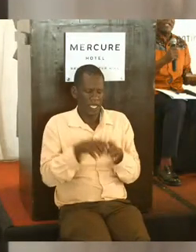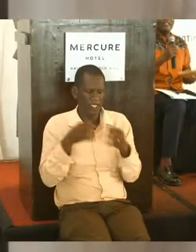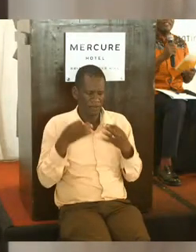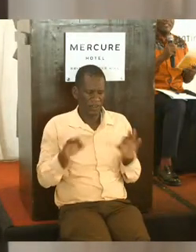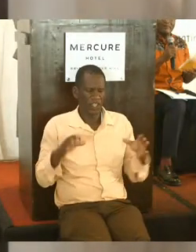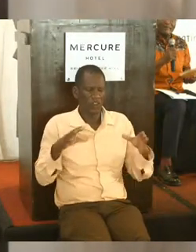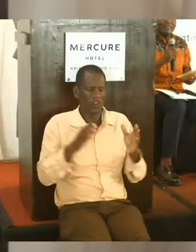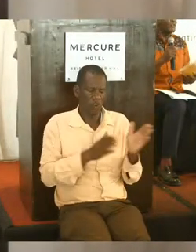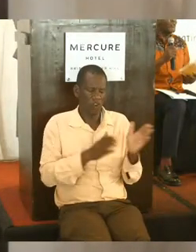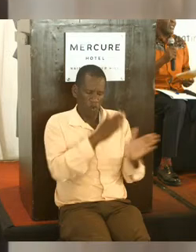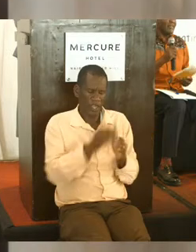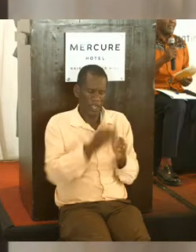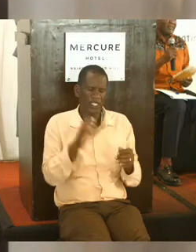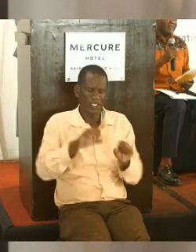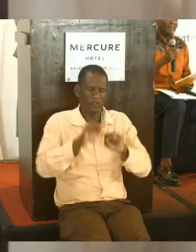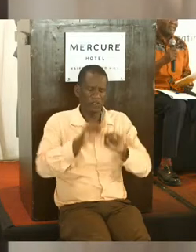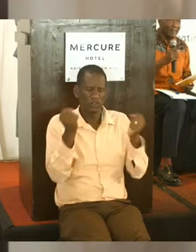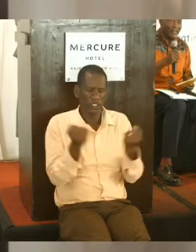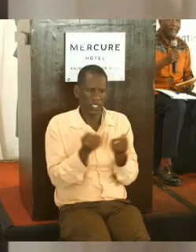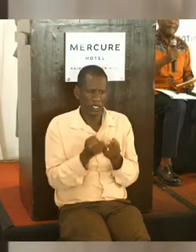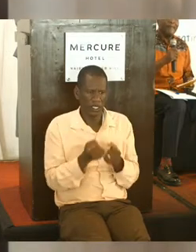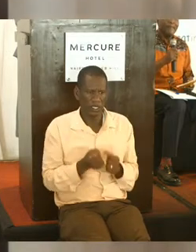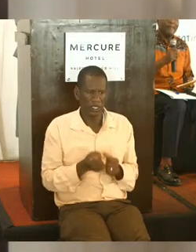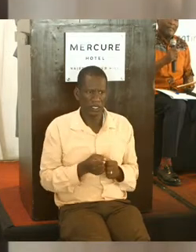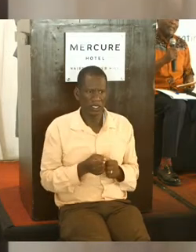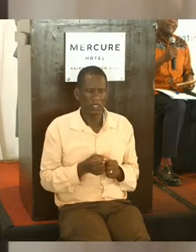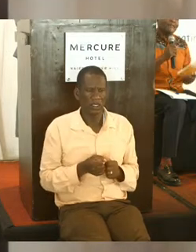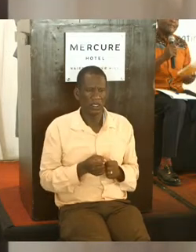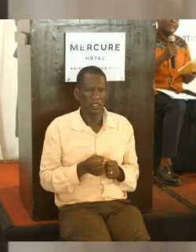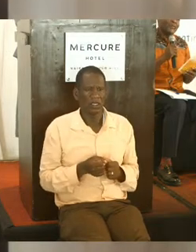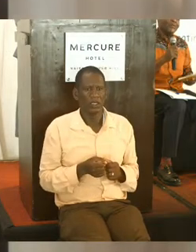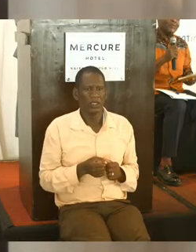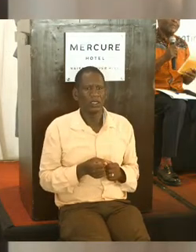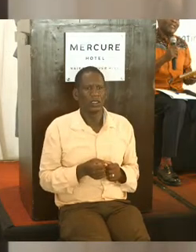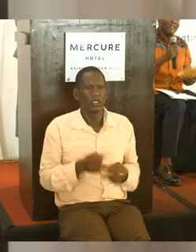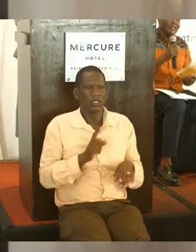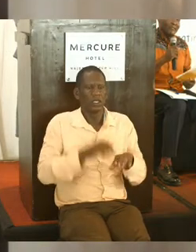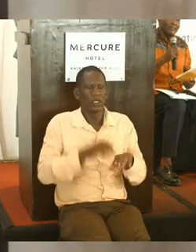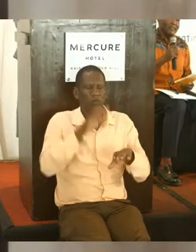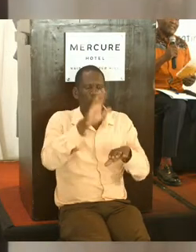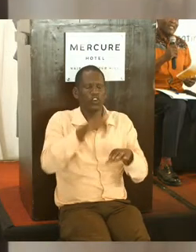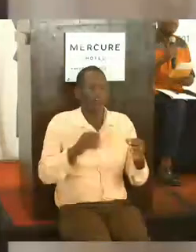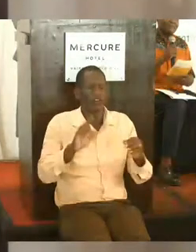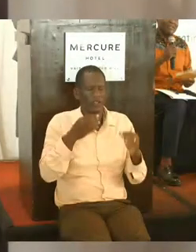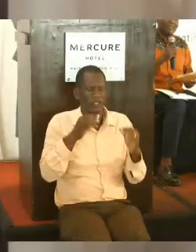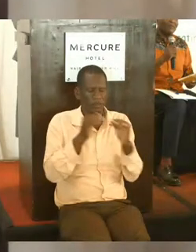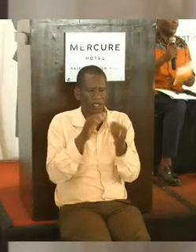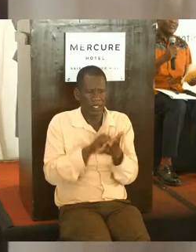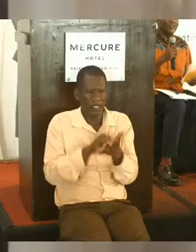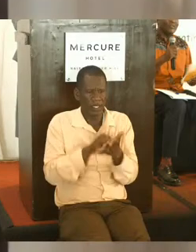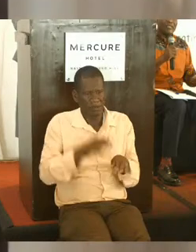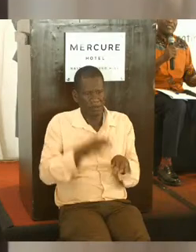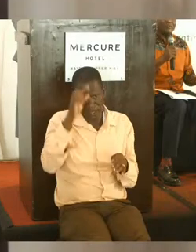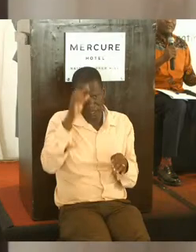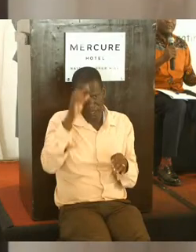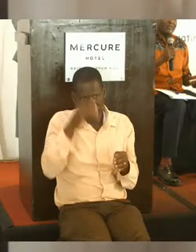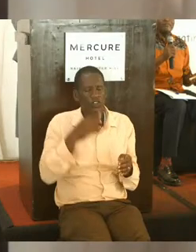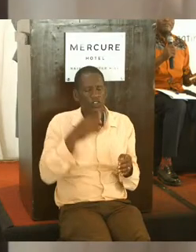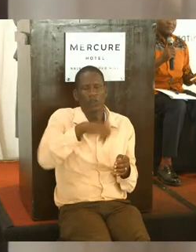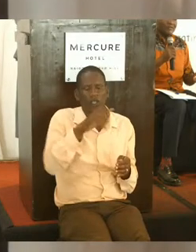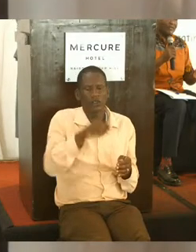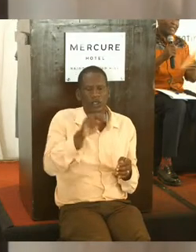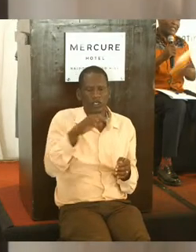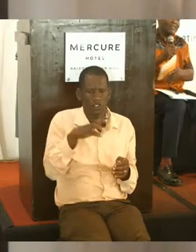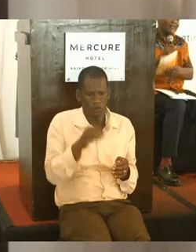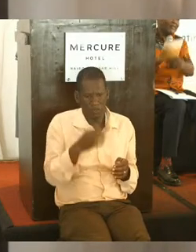organizing Civic societies yeah the when we call the first meeting that time the government wanted to ban ngos